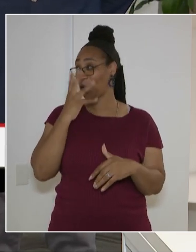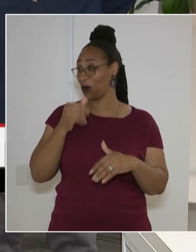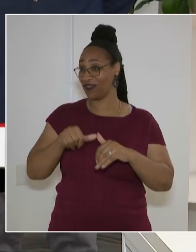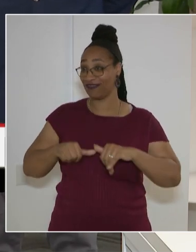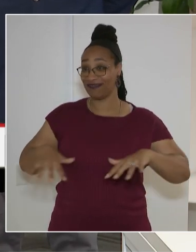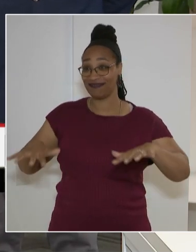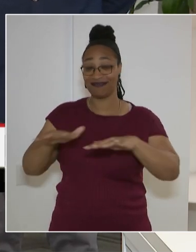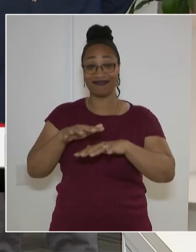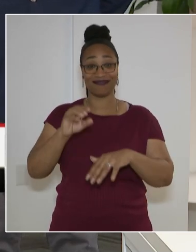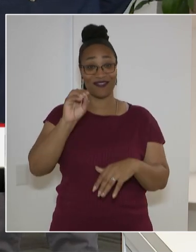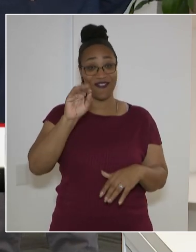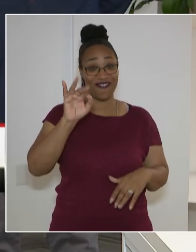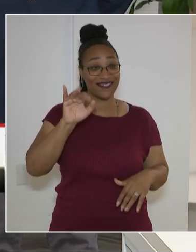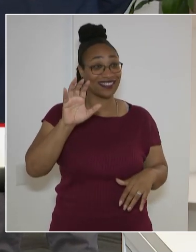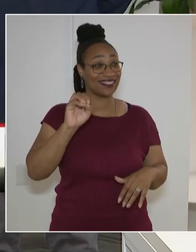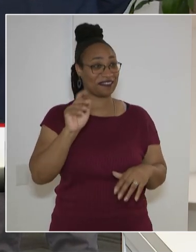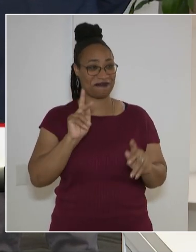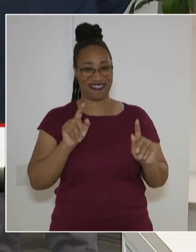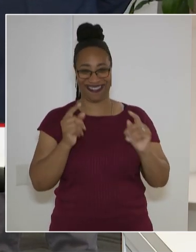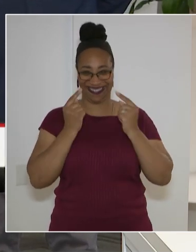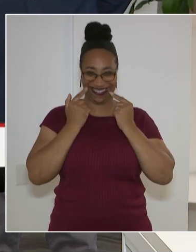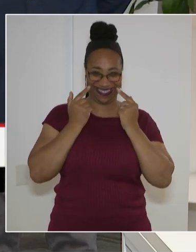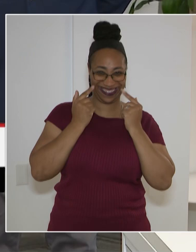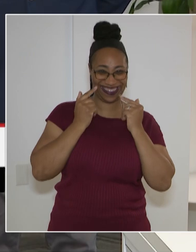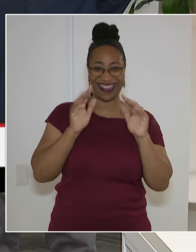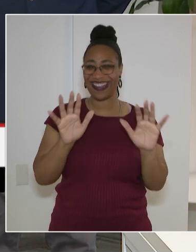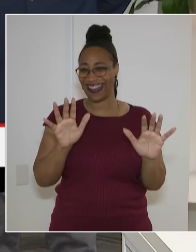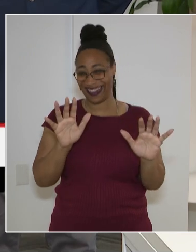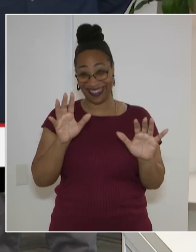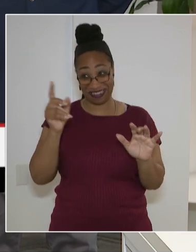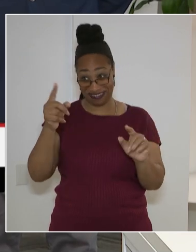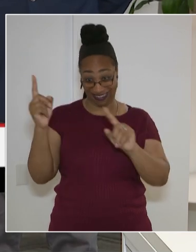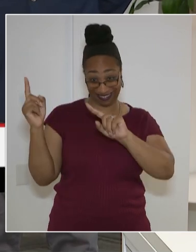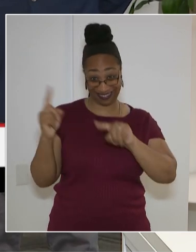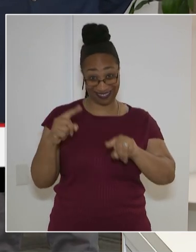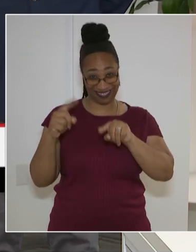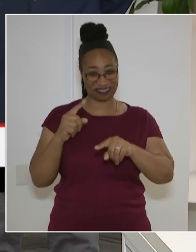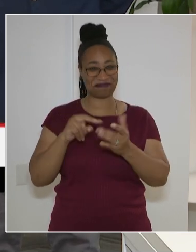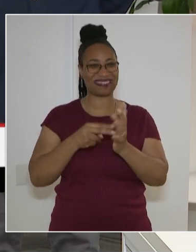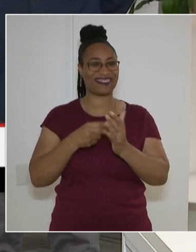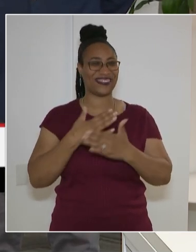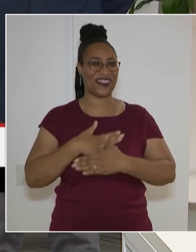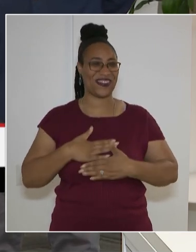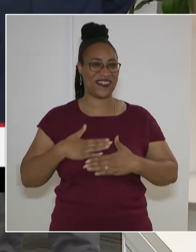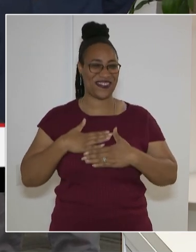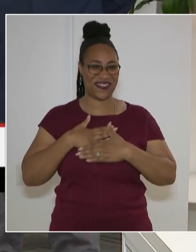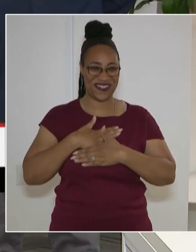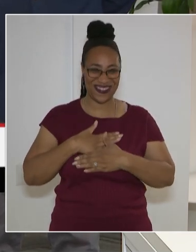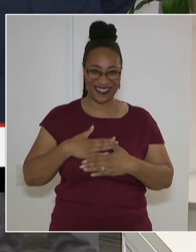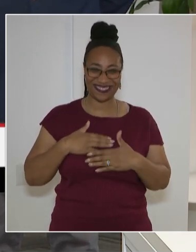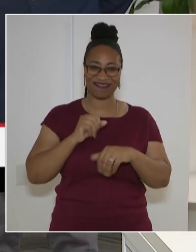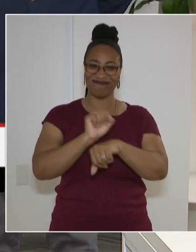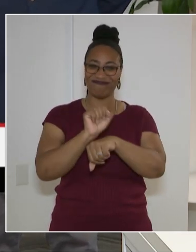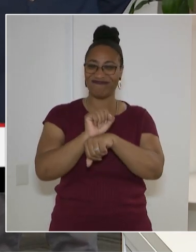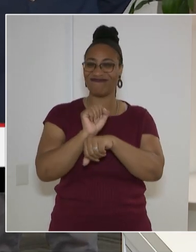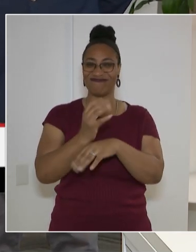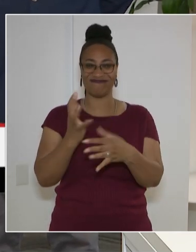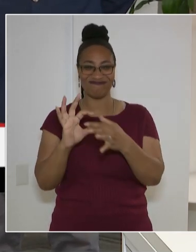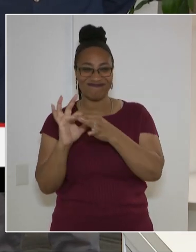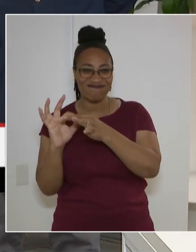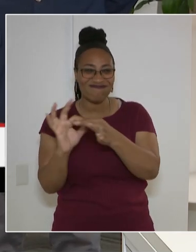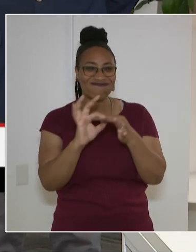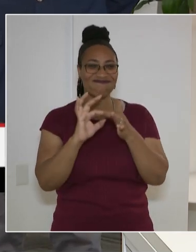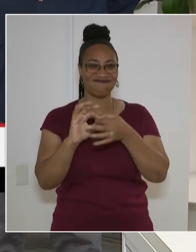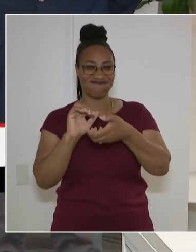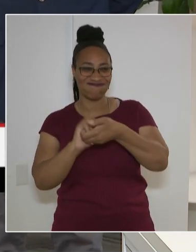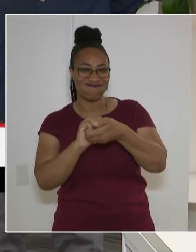work here, strategizing with your colleagues, and being close to everything that Washington has to offer. Congratulations,